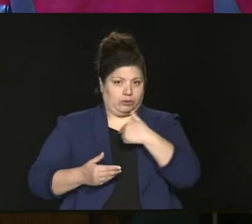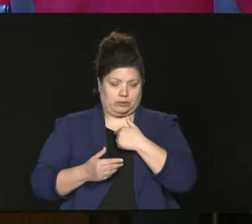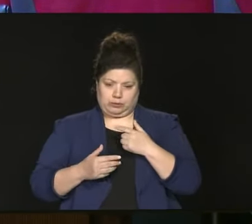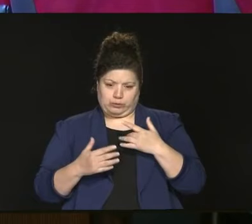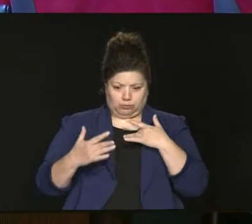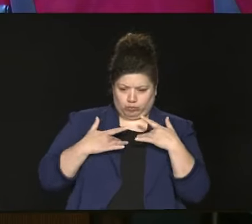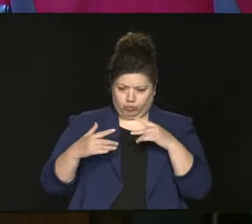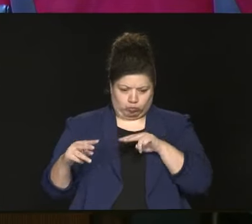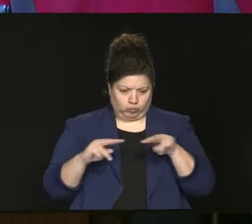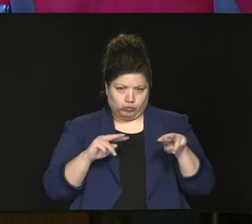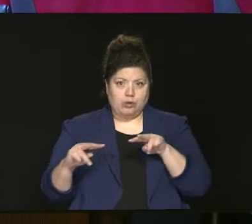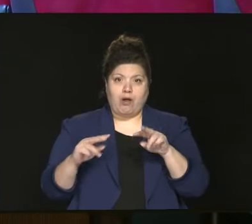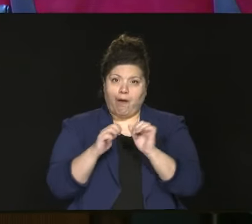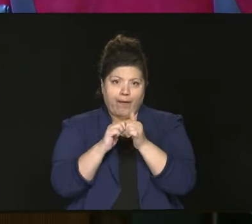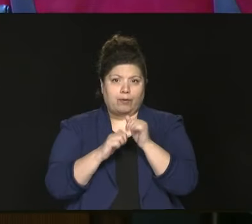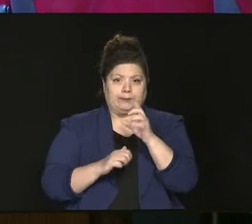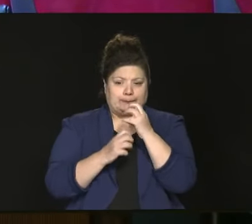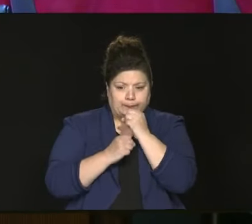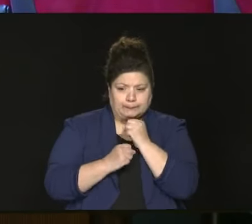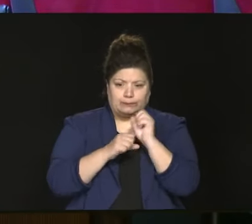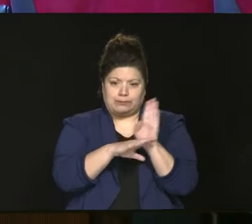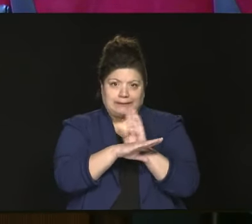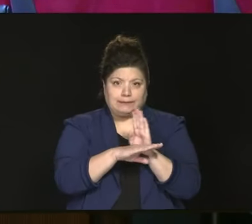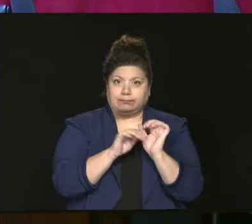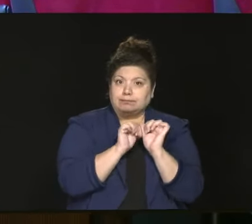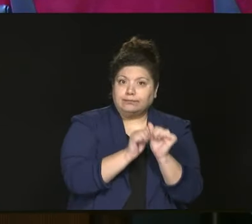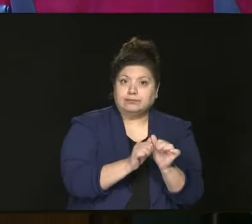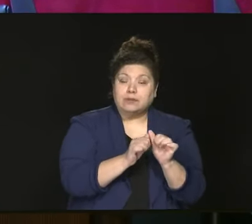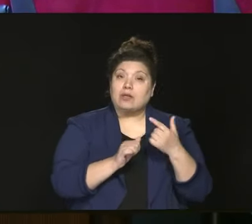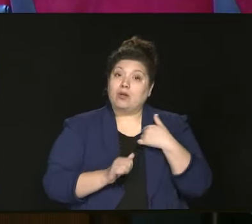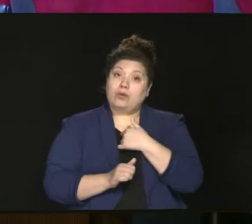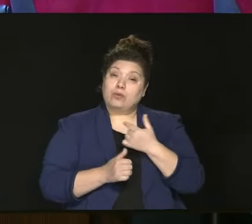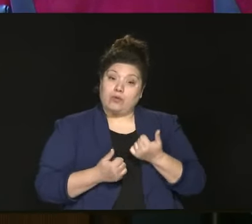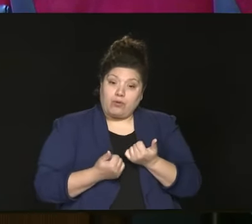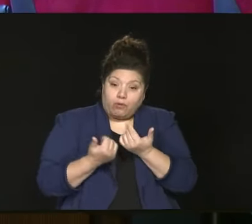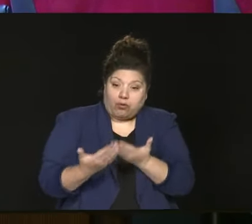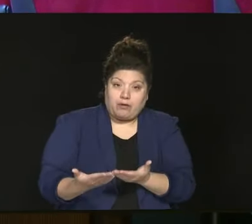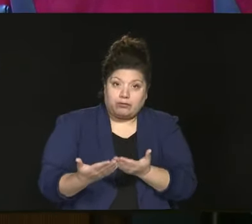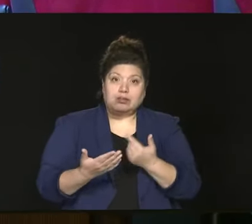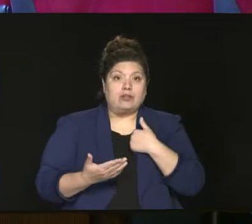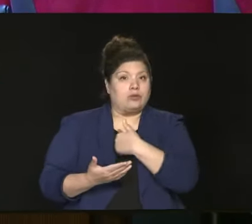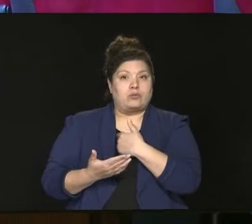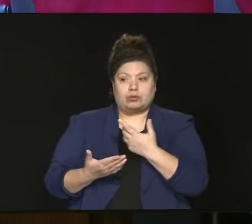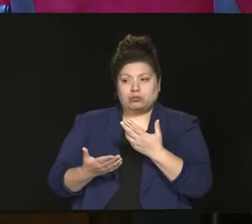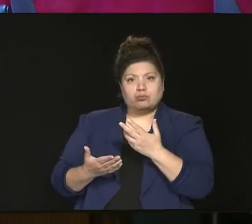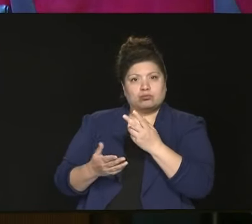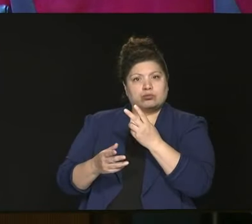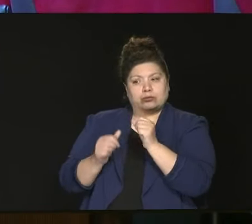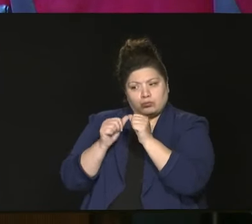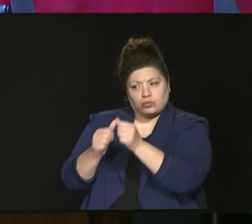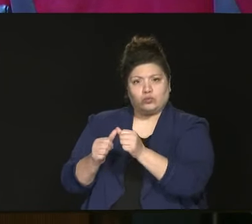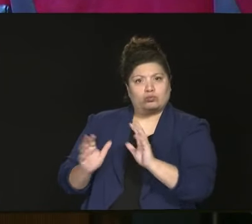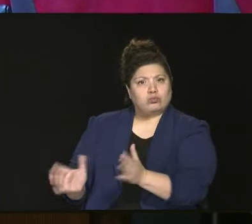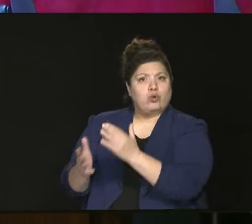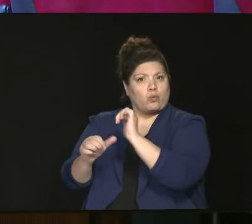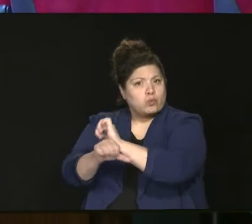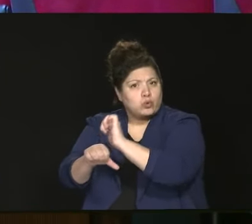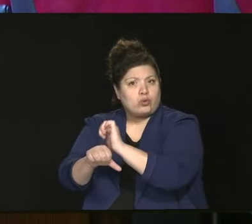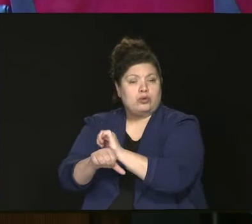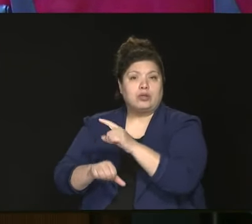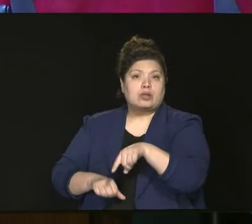to make sure that the measures we take are creating the right incentives, that are creating the right length of time for the bridge that we